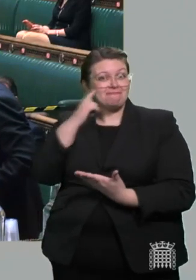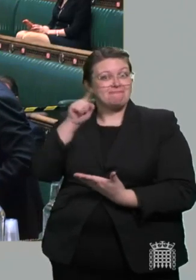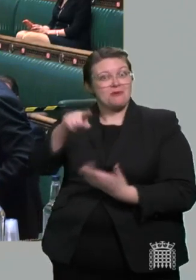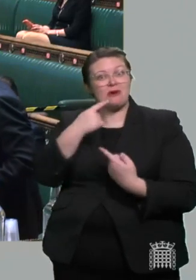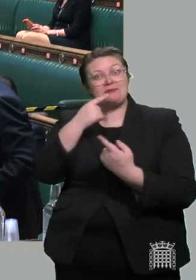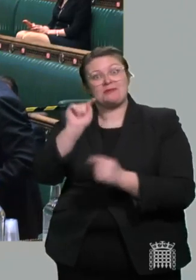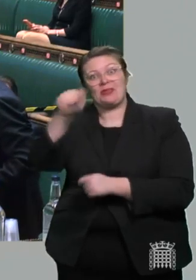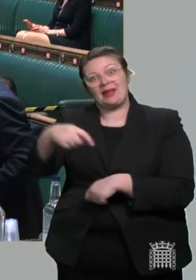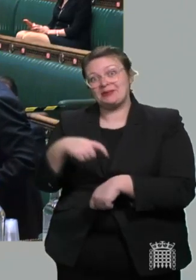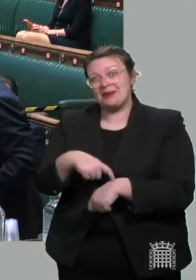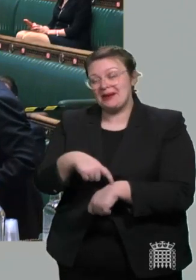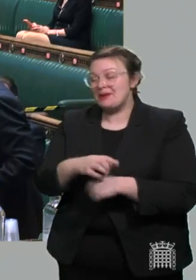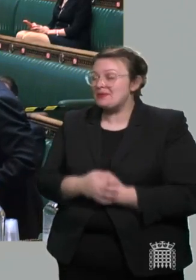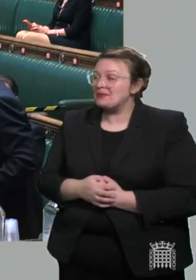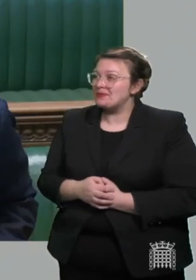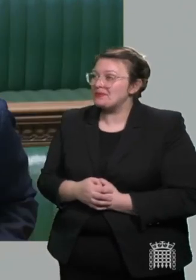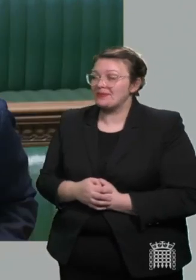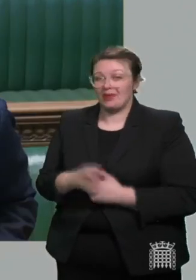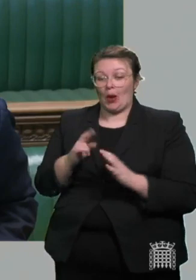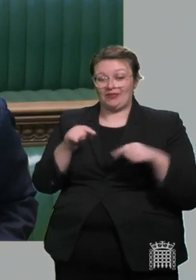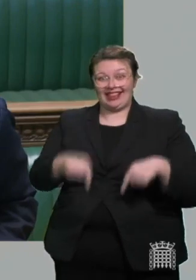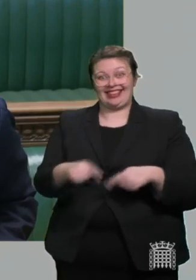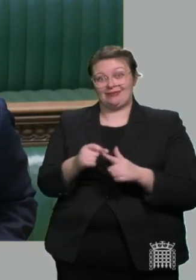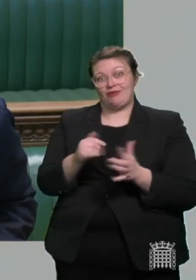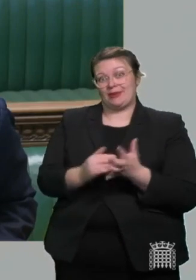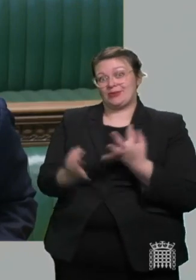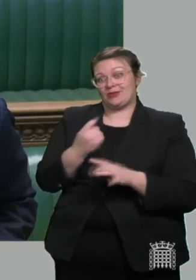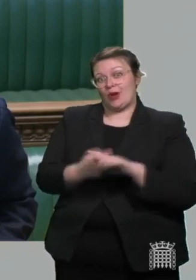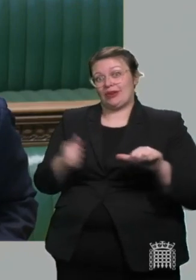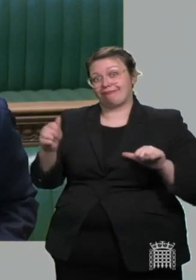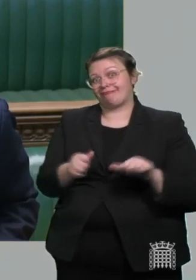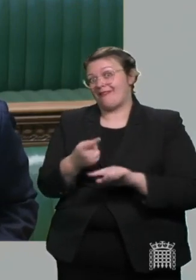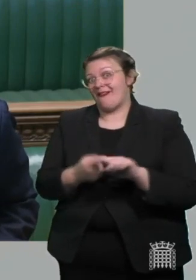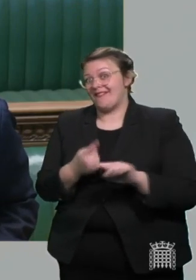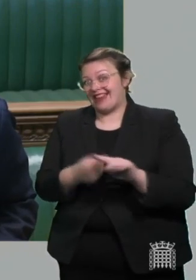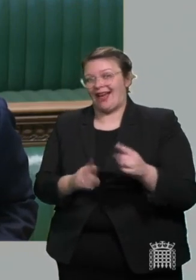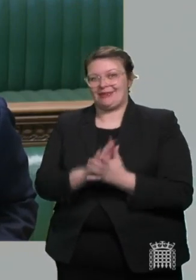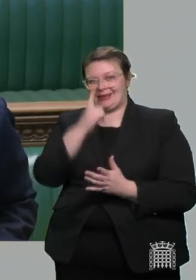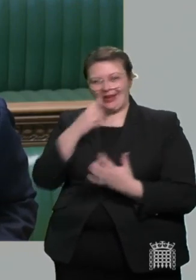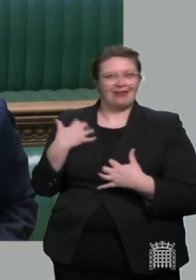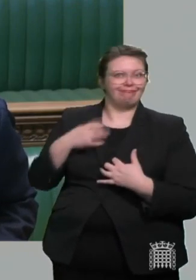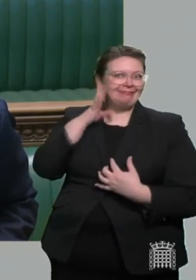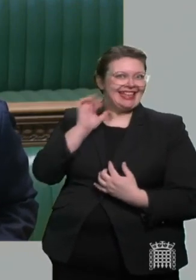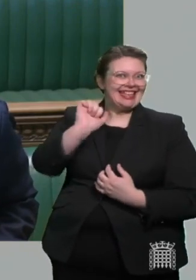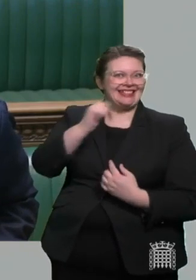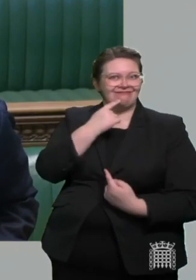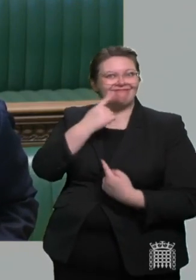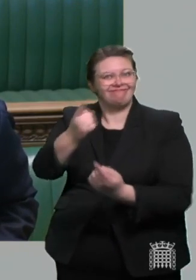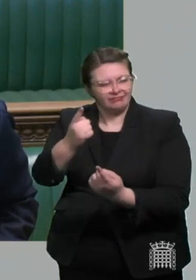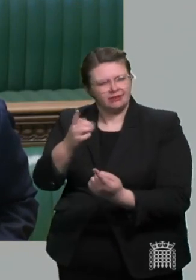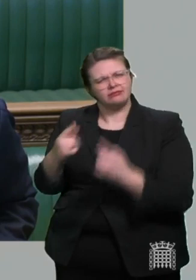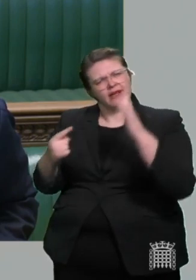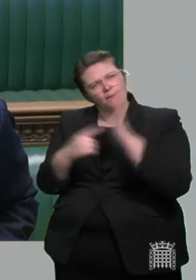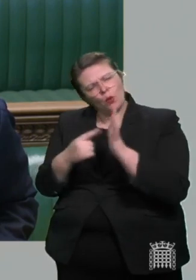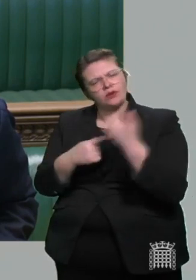the Chancellor, about how exactly we intend to make sure we build back better across the whole of this country and unleash the